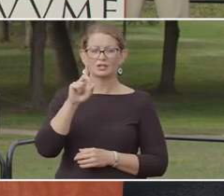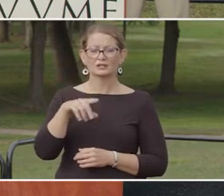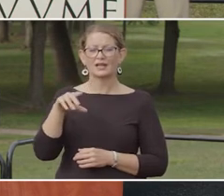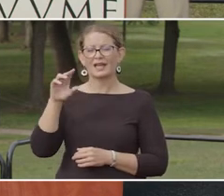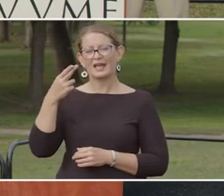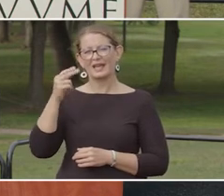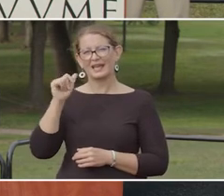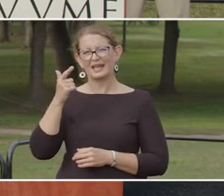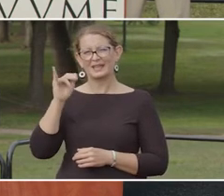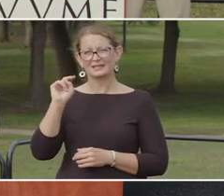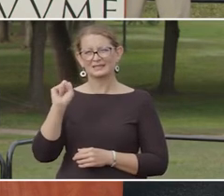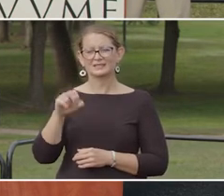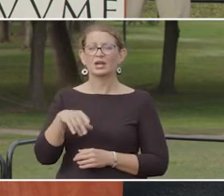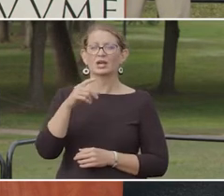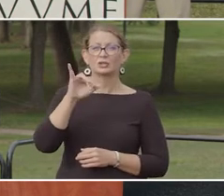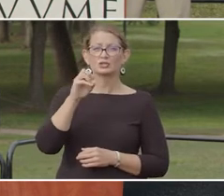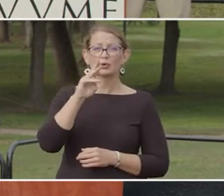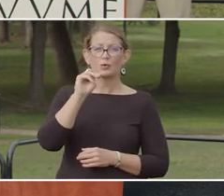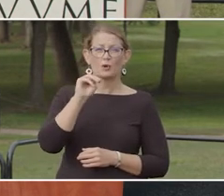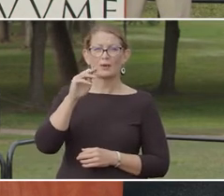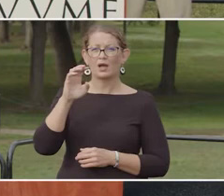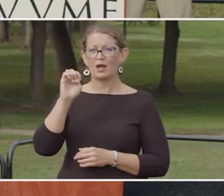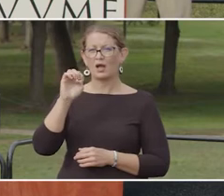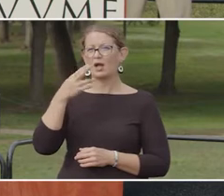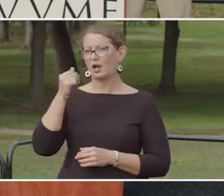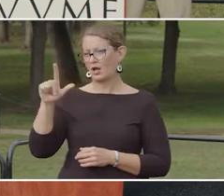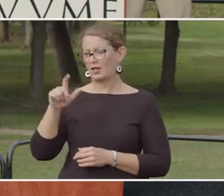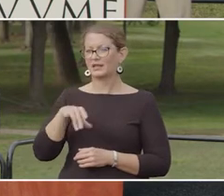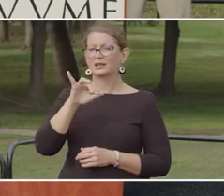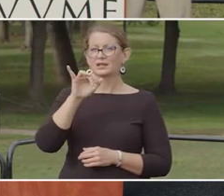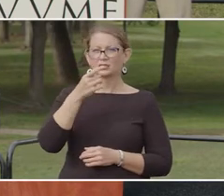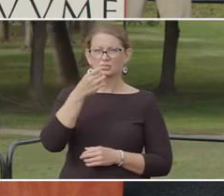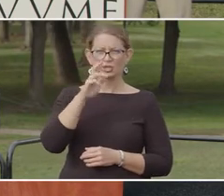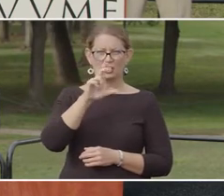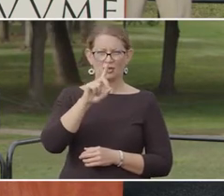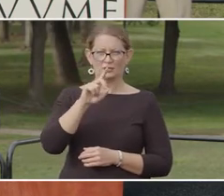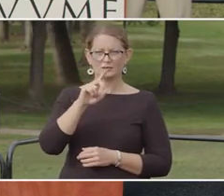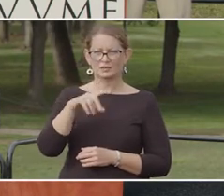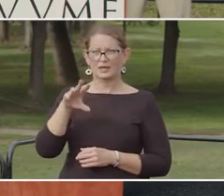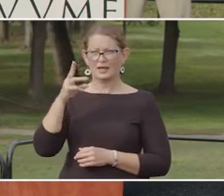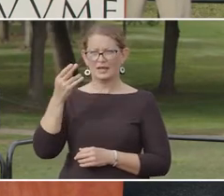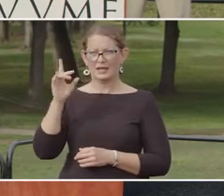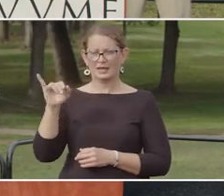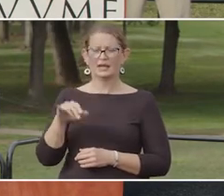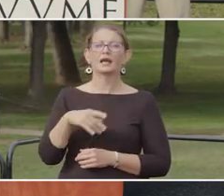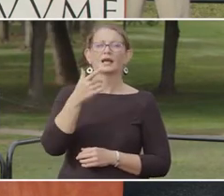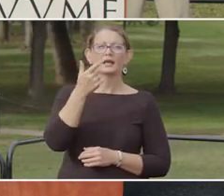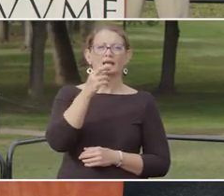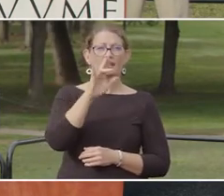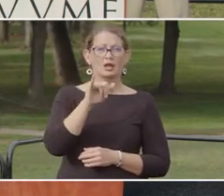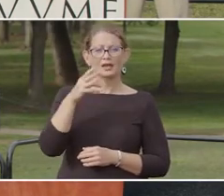Higgins, Jerome M. Hall, Gerald William Heidi, Gary Lynn